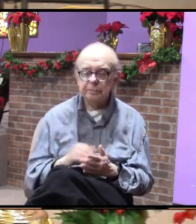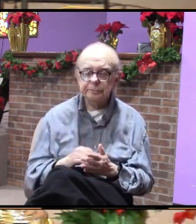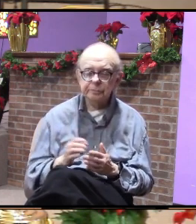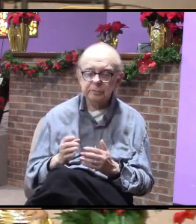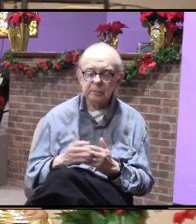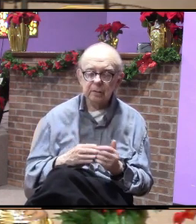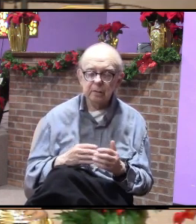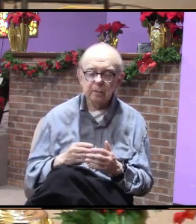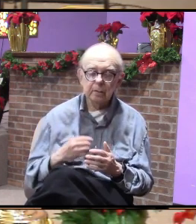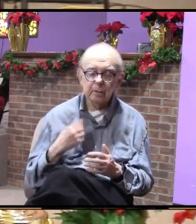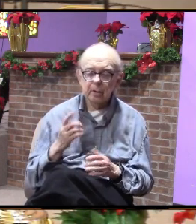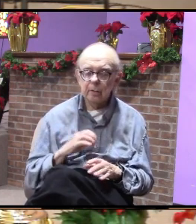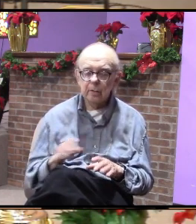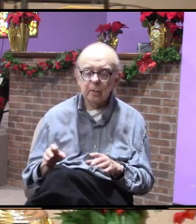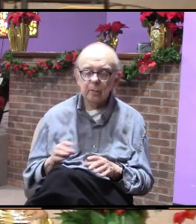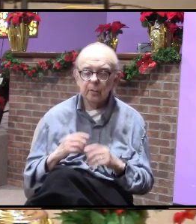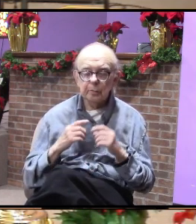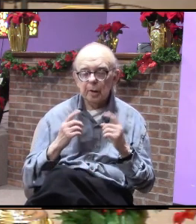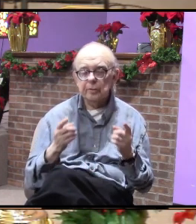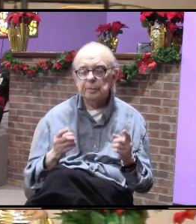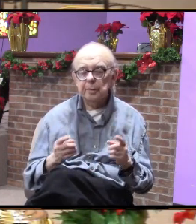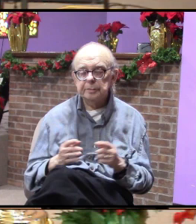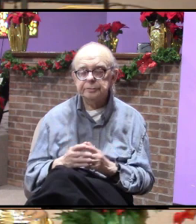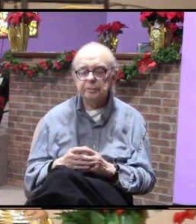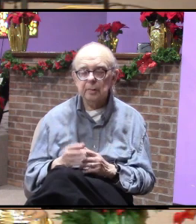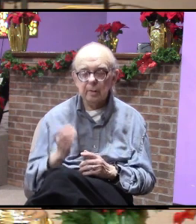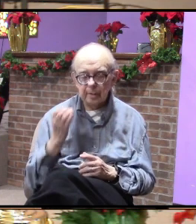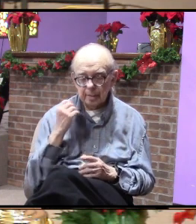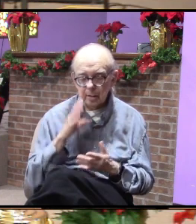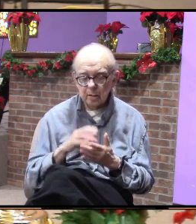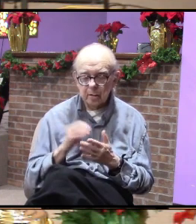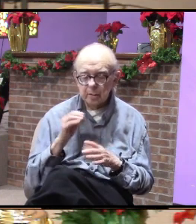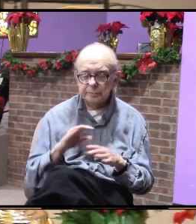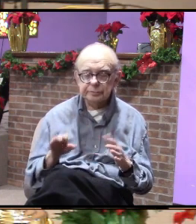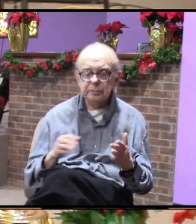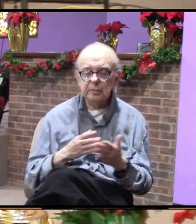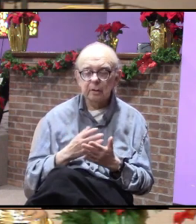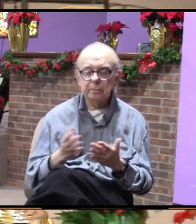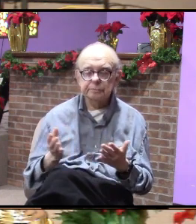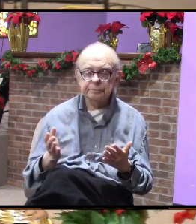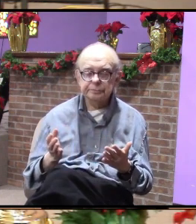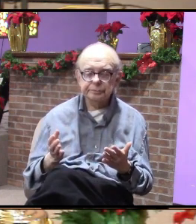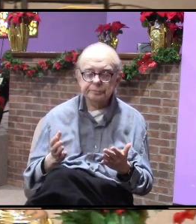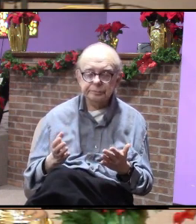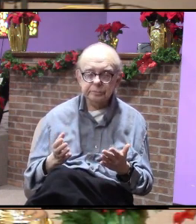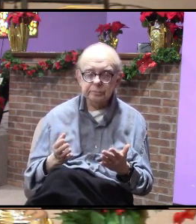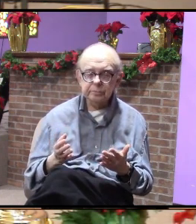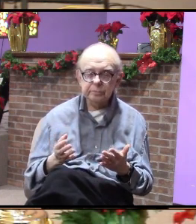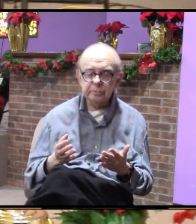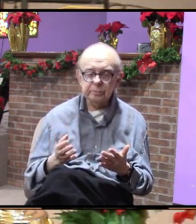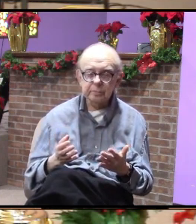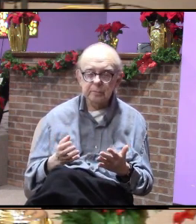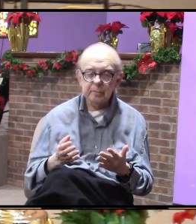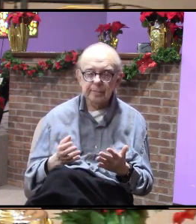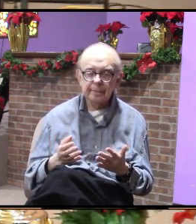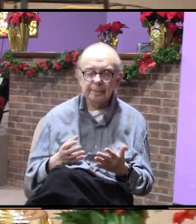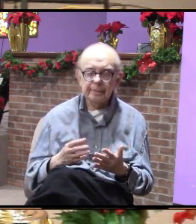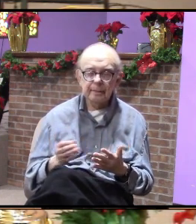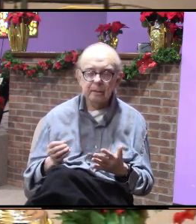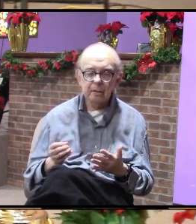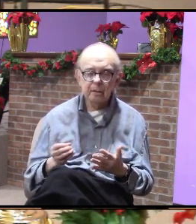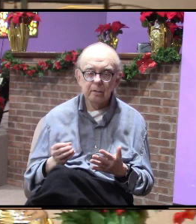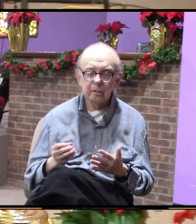we do will prosper if we learn to do these things that are there. And